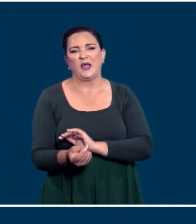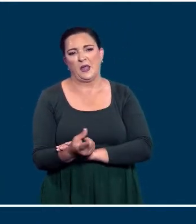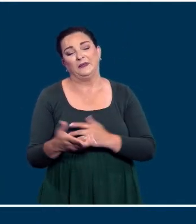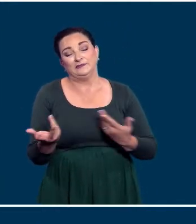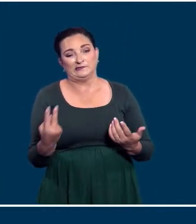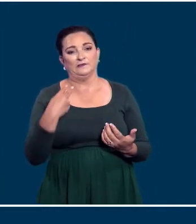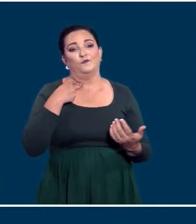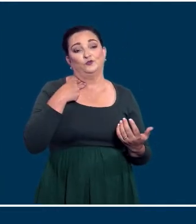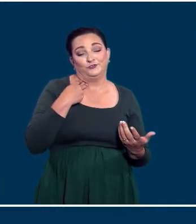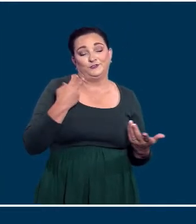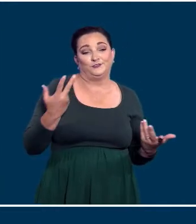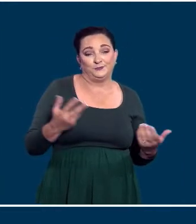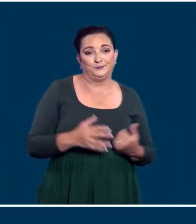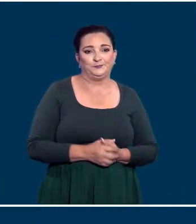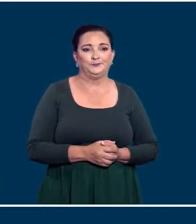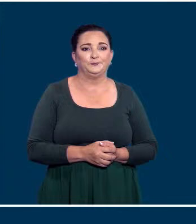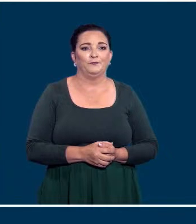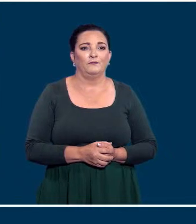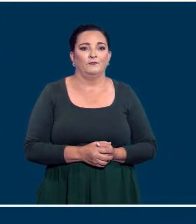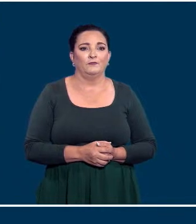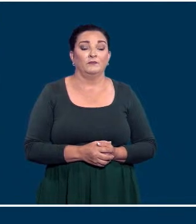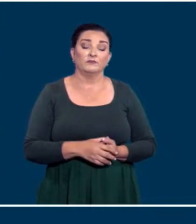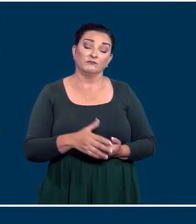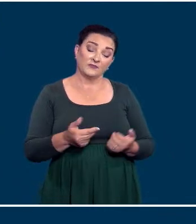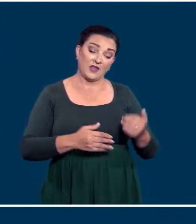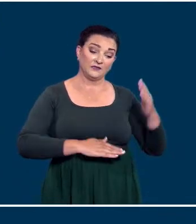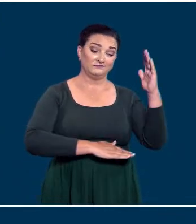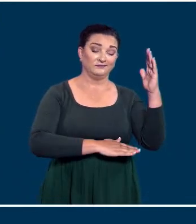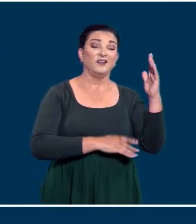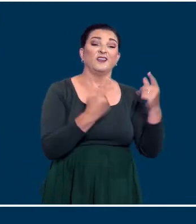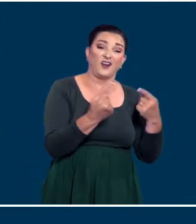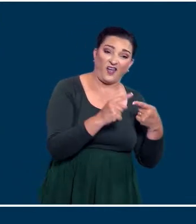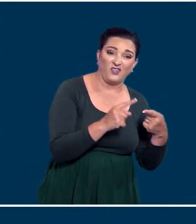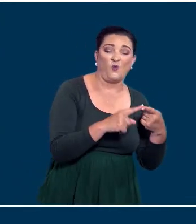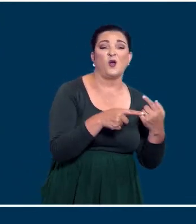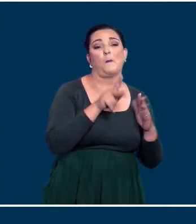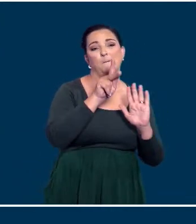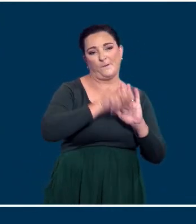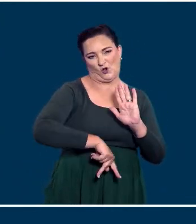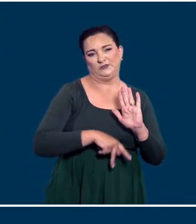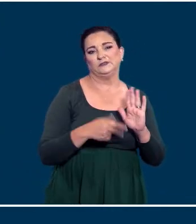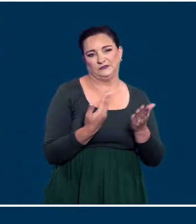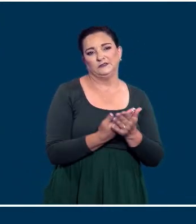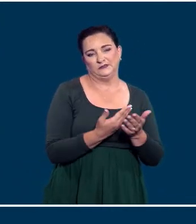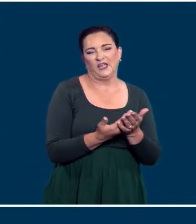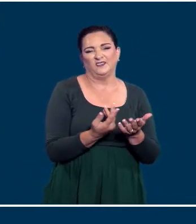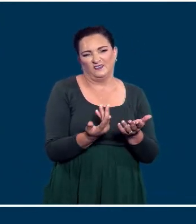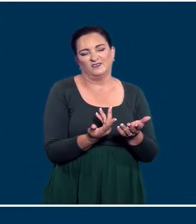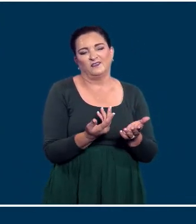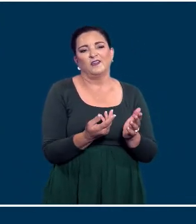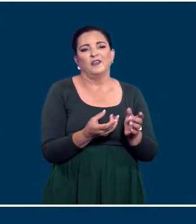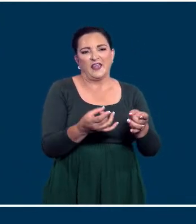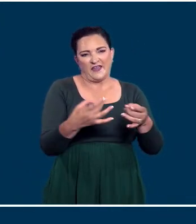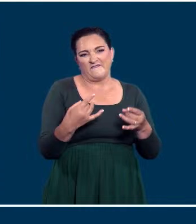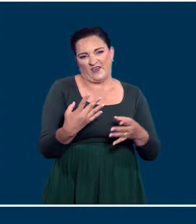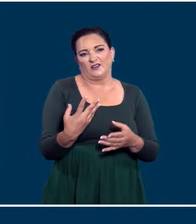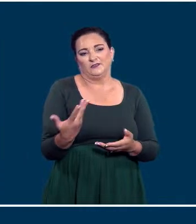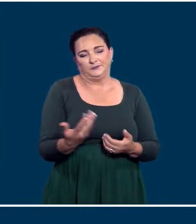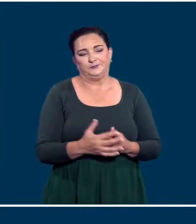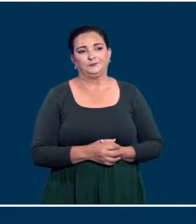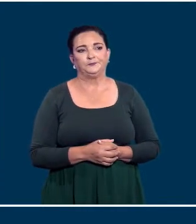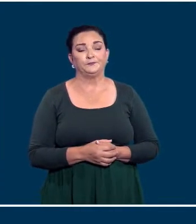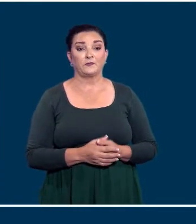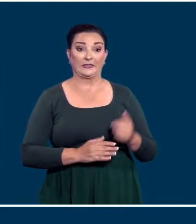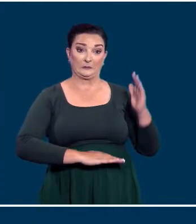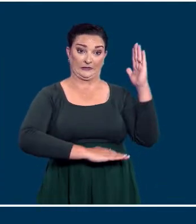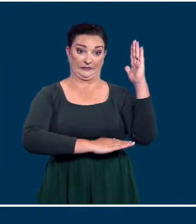fortunately. Policy also played a role in that, but I'll come to that just now. So this graph just